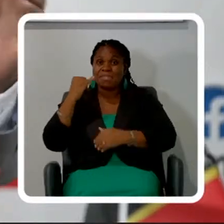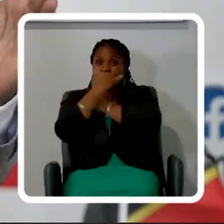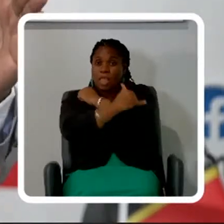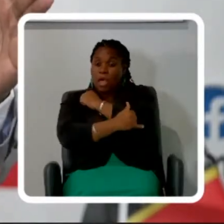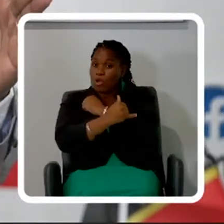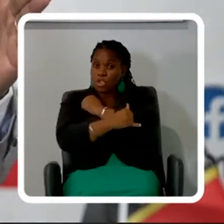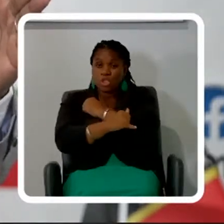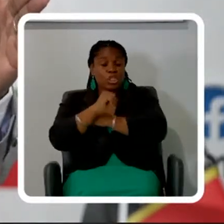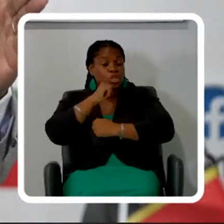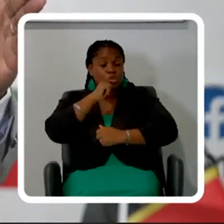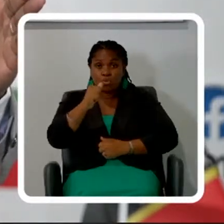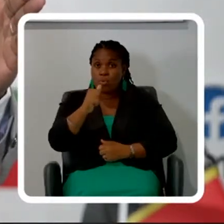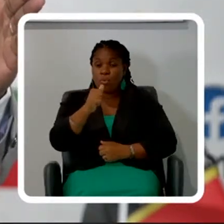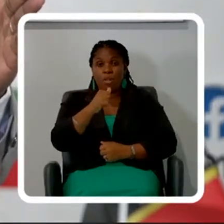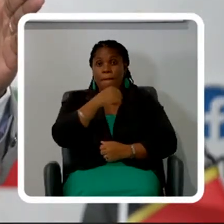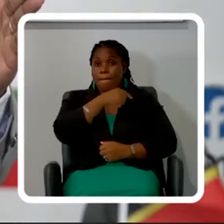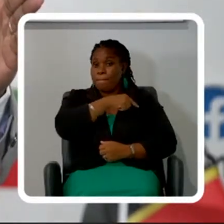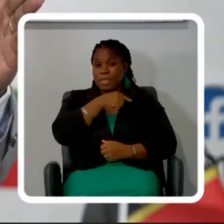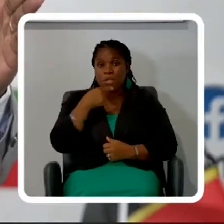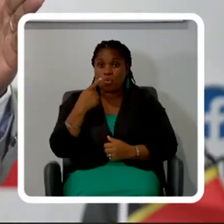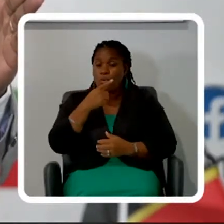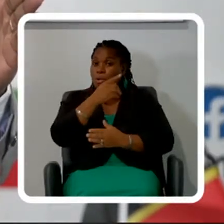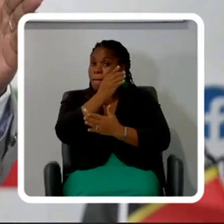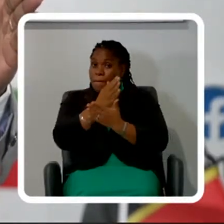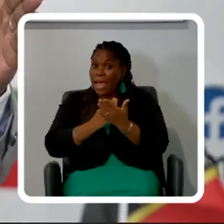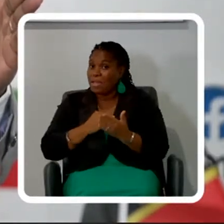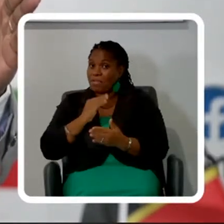They don't participate in our citizenship by investment.